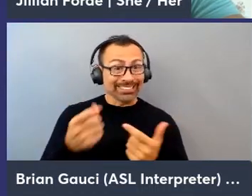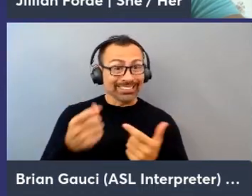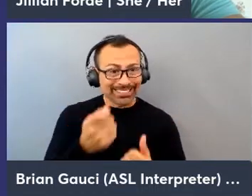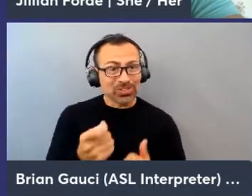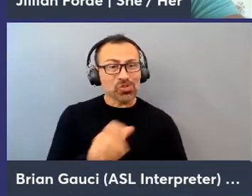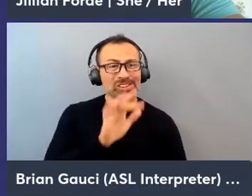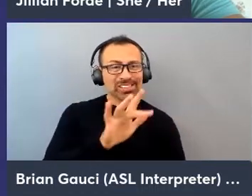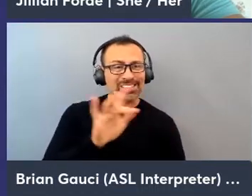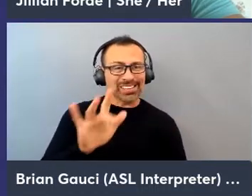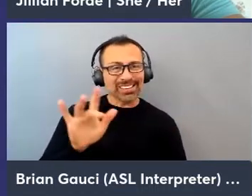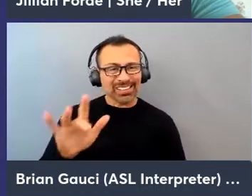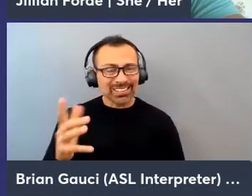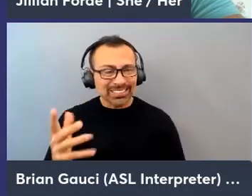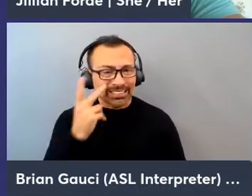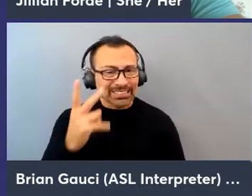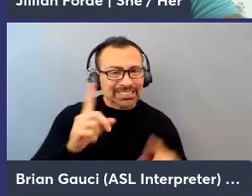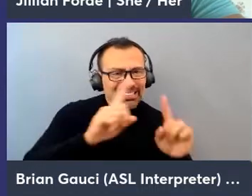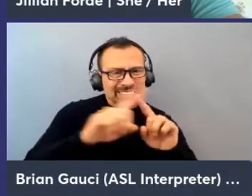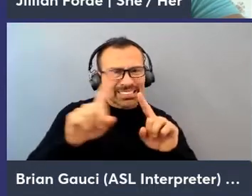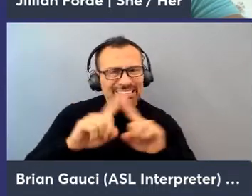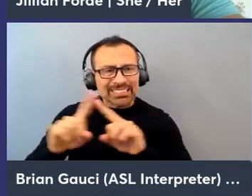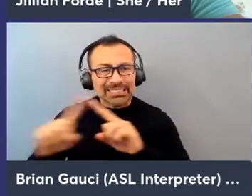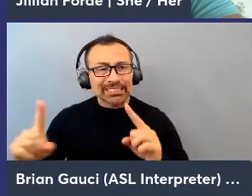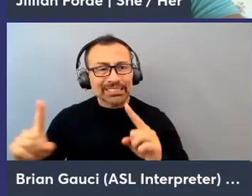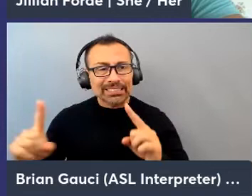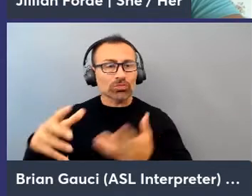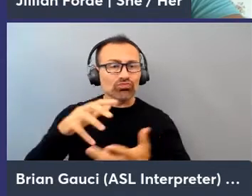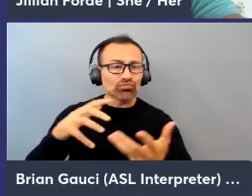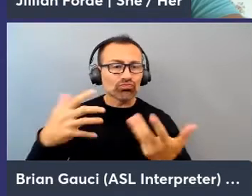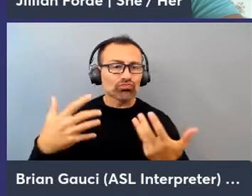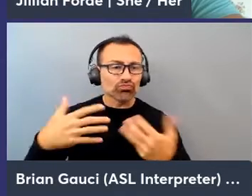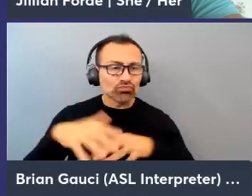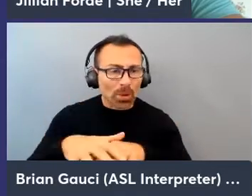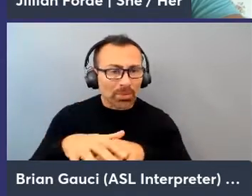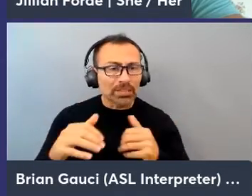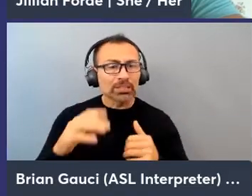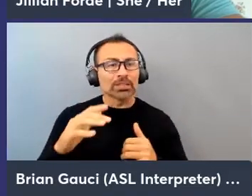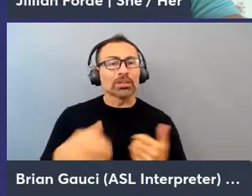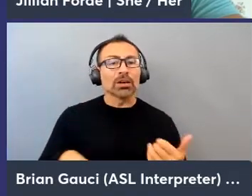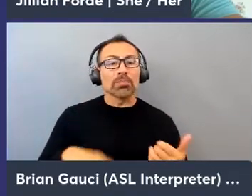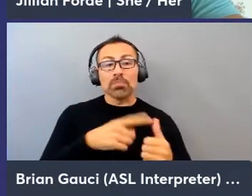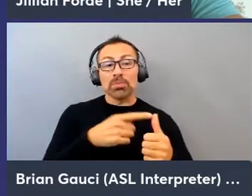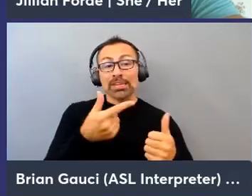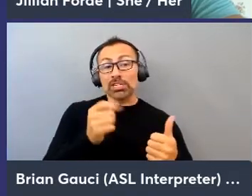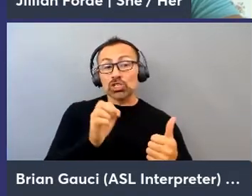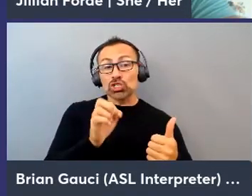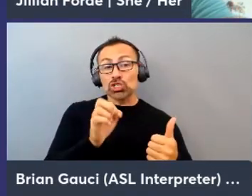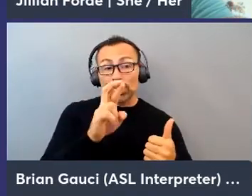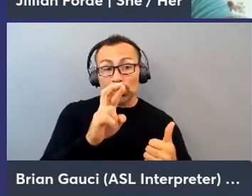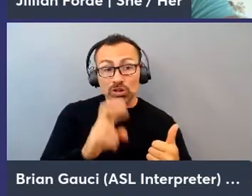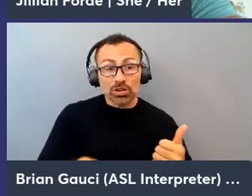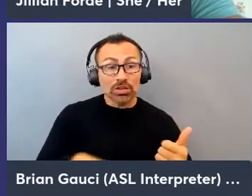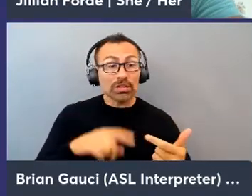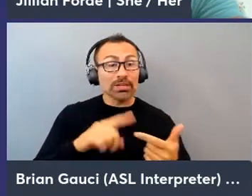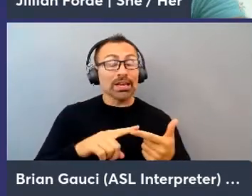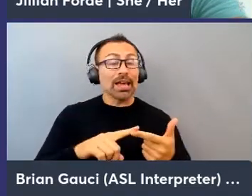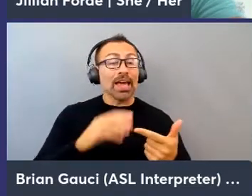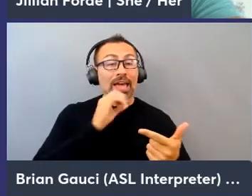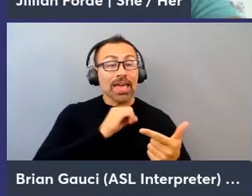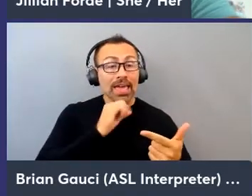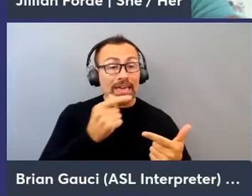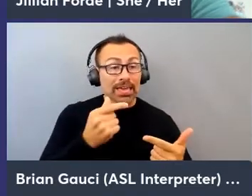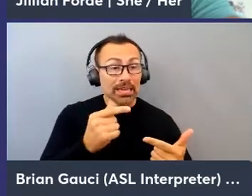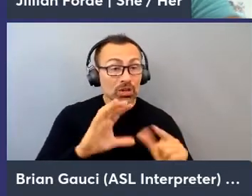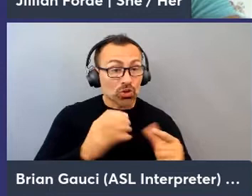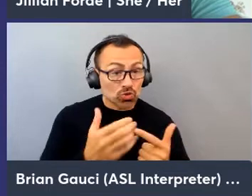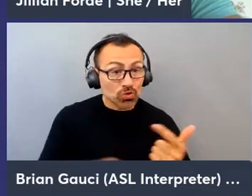there and then see different combination of, for example, gender and age group. And then you can see different inflammation rates for